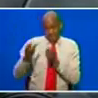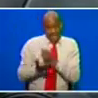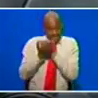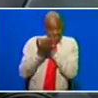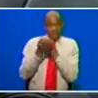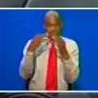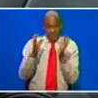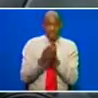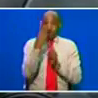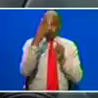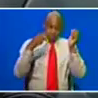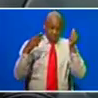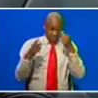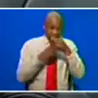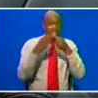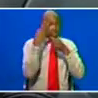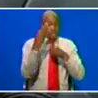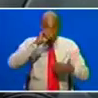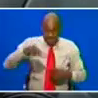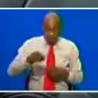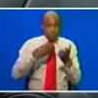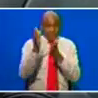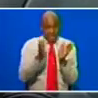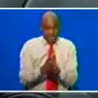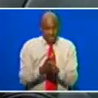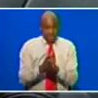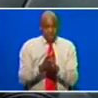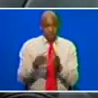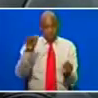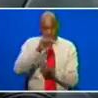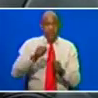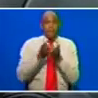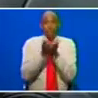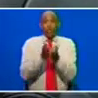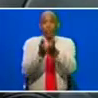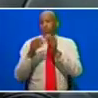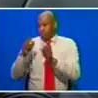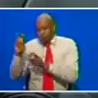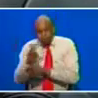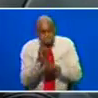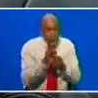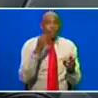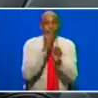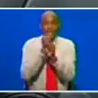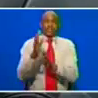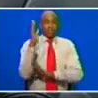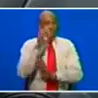of 273 million for the purchase of patrol motorboats to enhance our